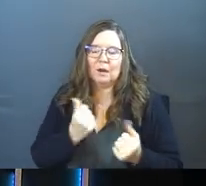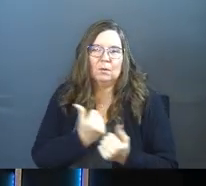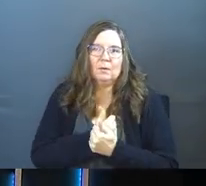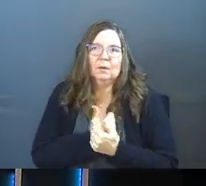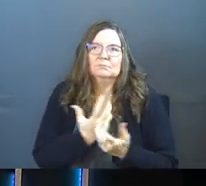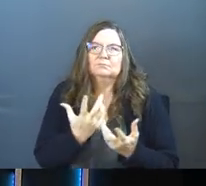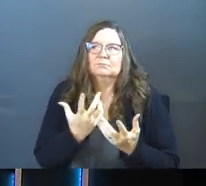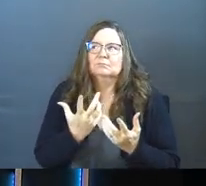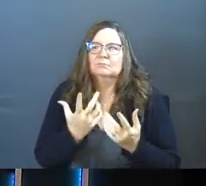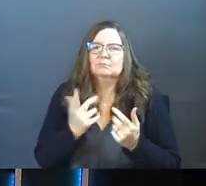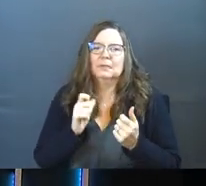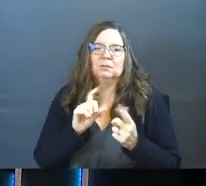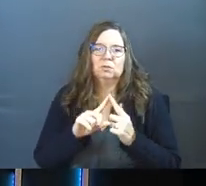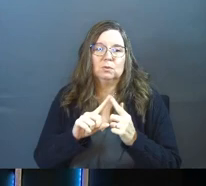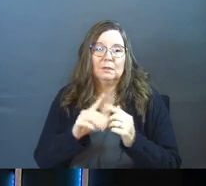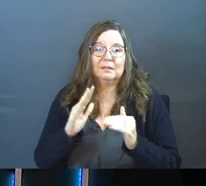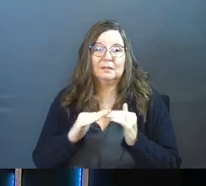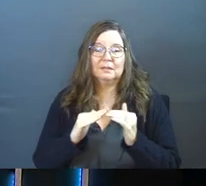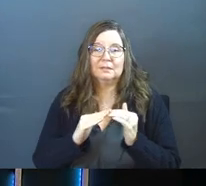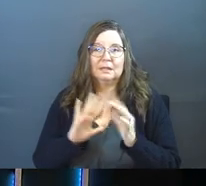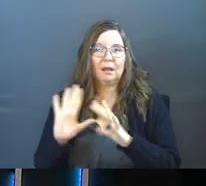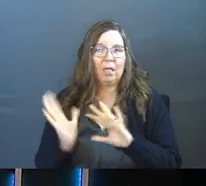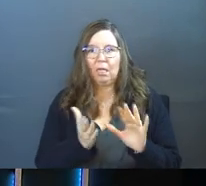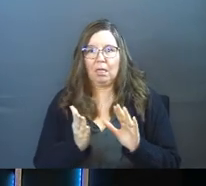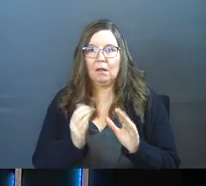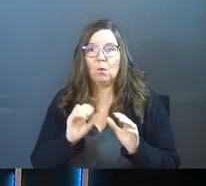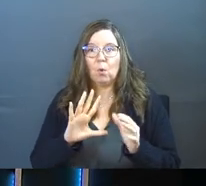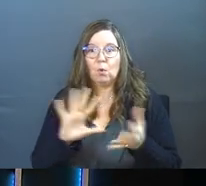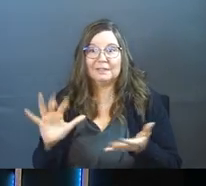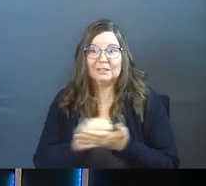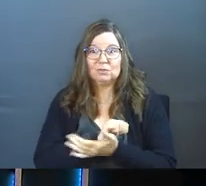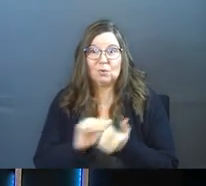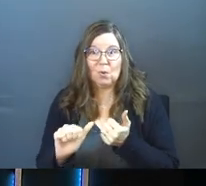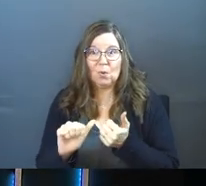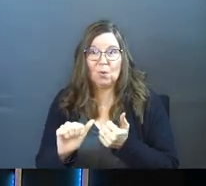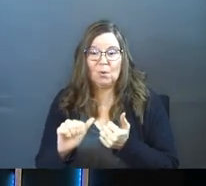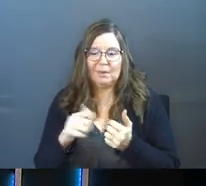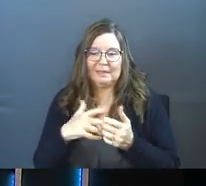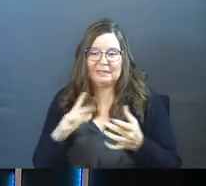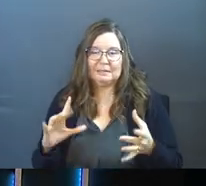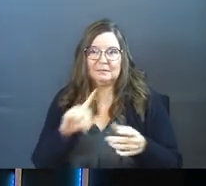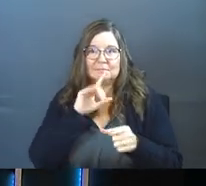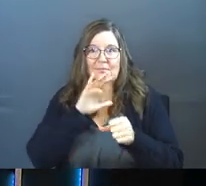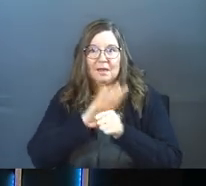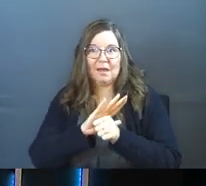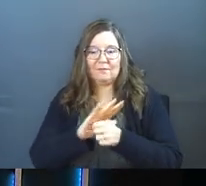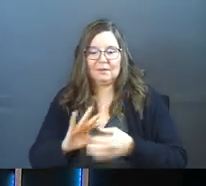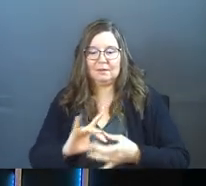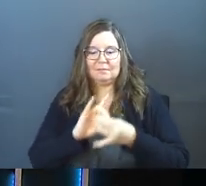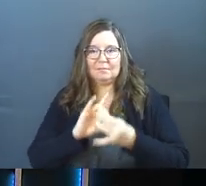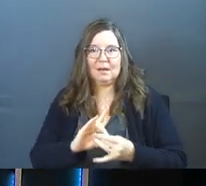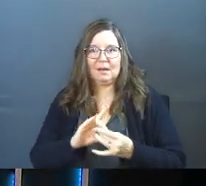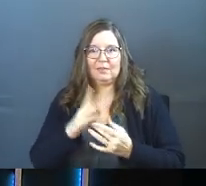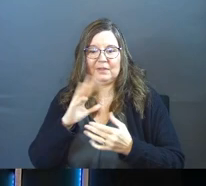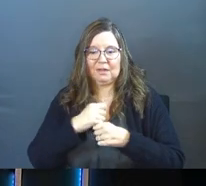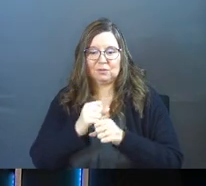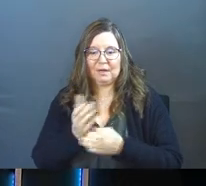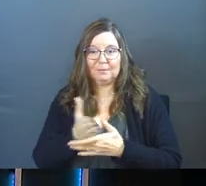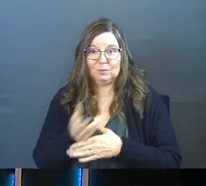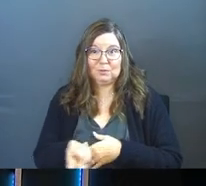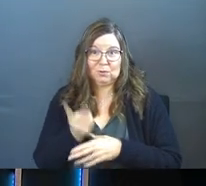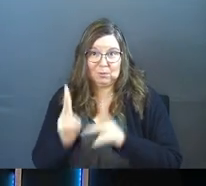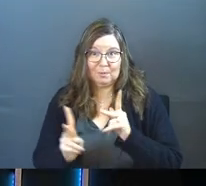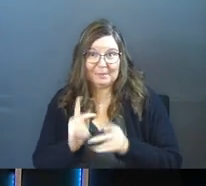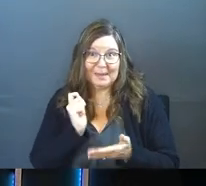have nothing more than to at the very least disrupt, if not destroy, this covenant bond that God has created between two people. Amen?